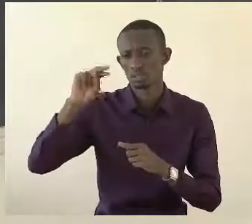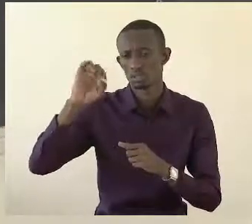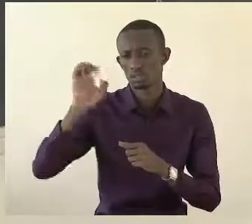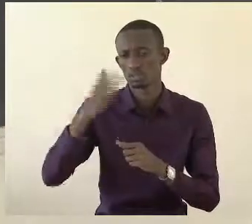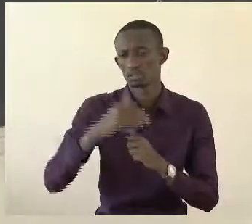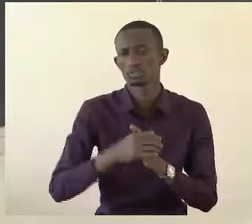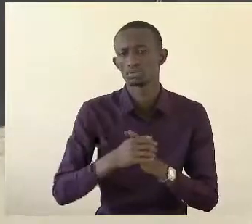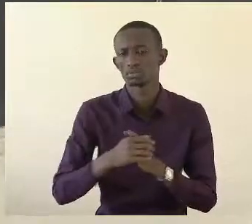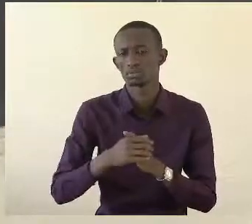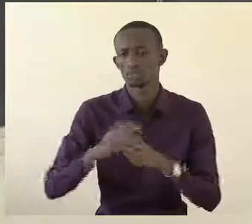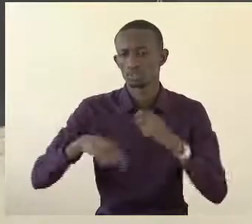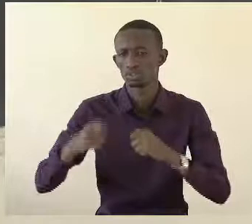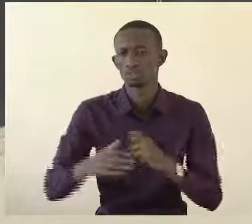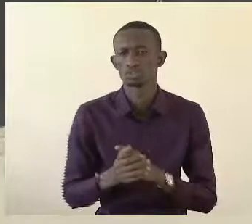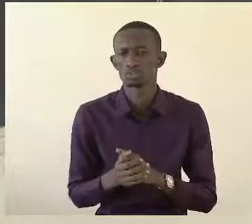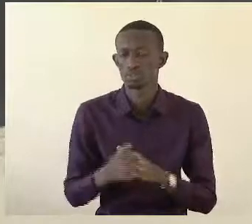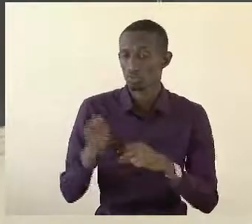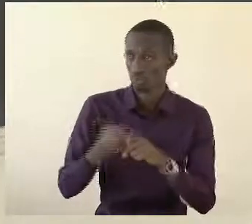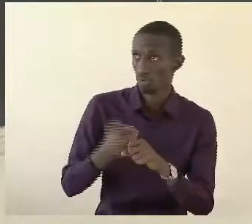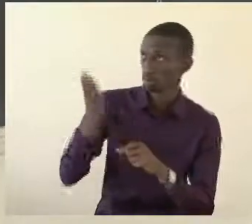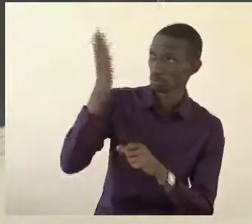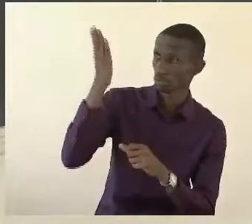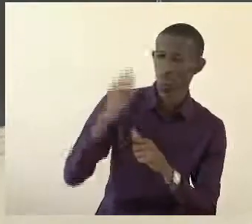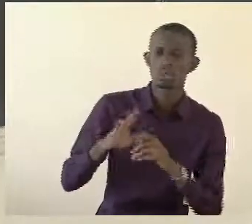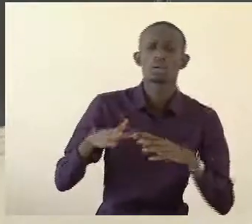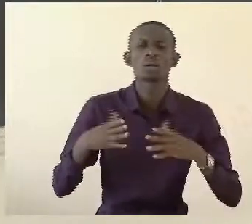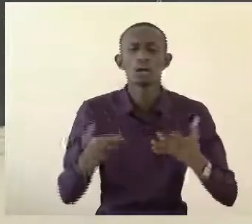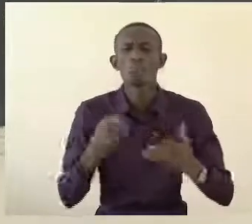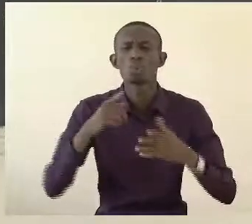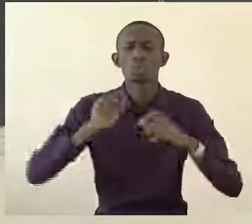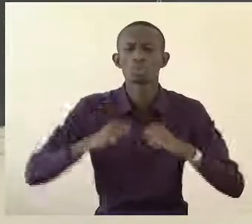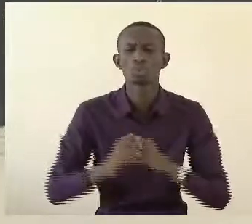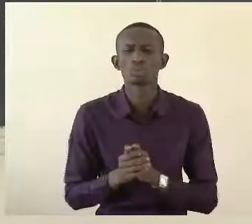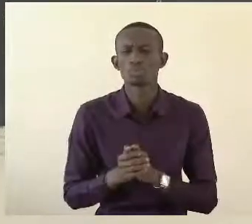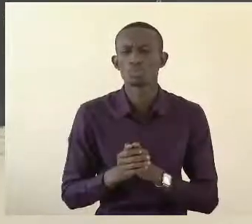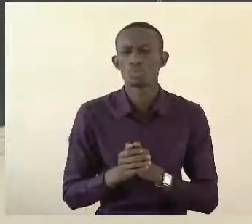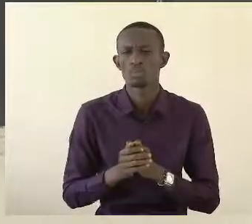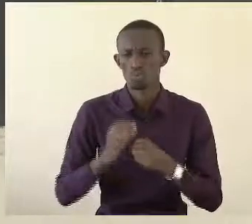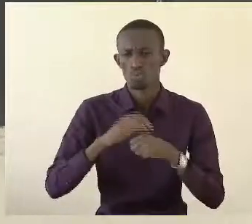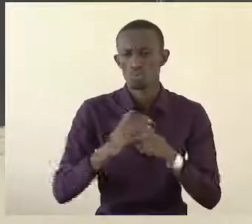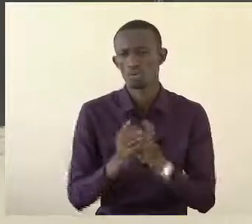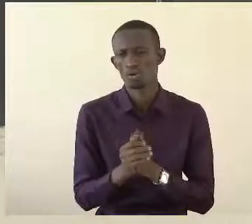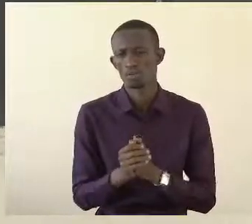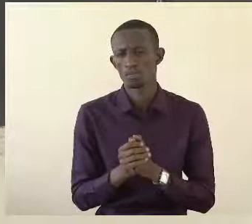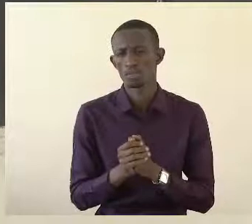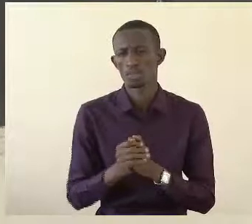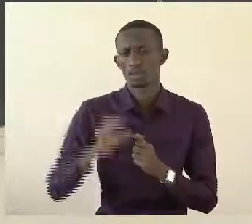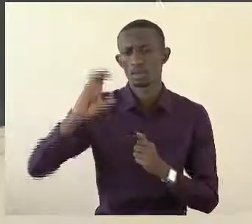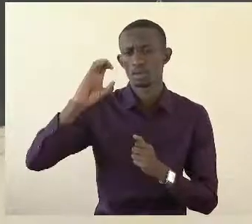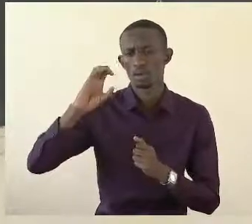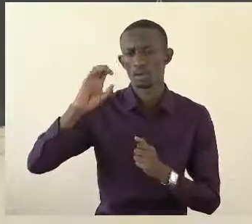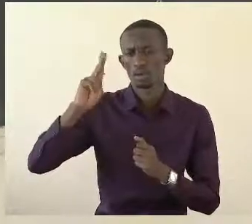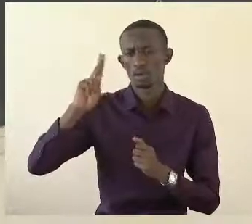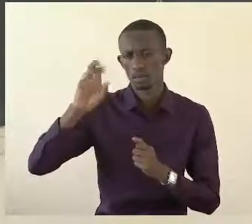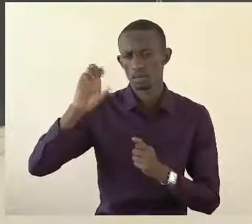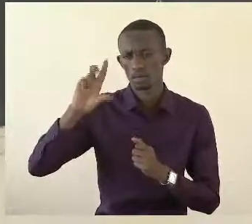And how can we get the aldehyde or a ketone from a Grignard reagent, so from this alcohol